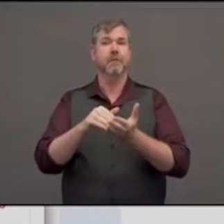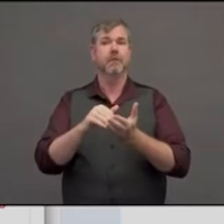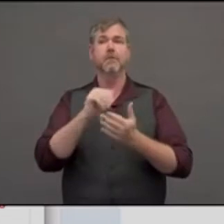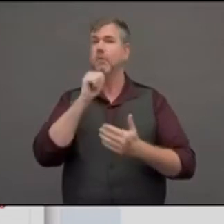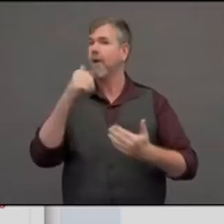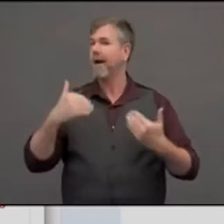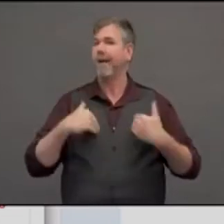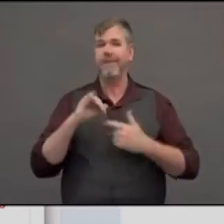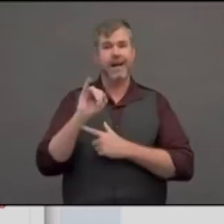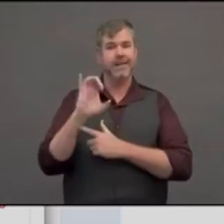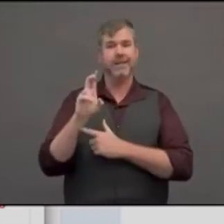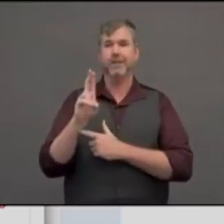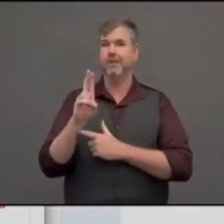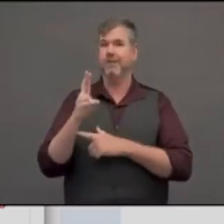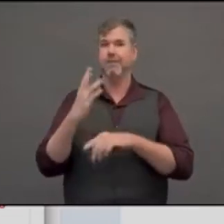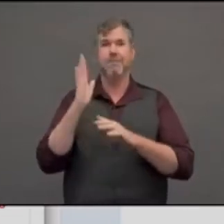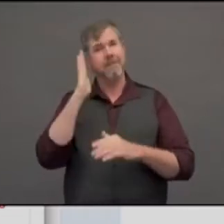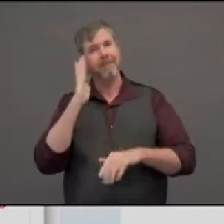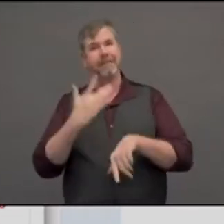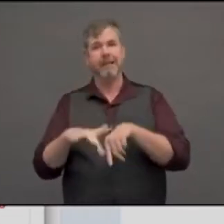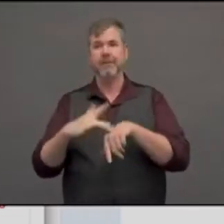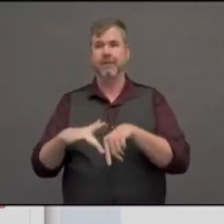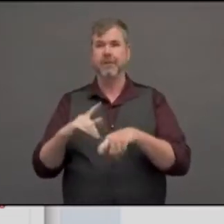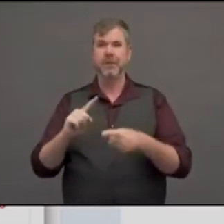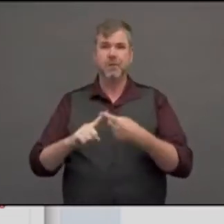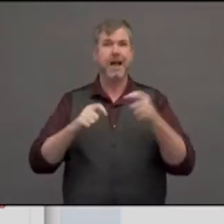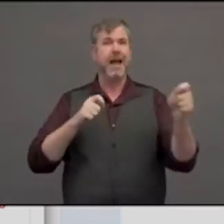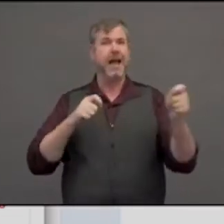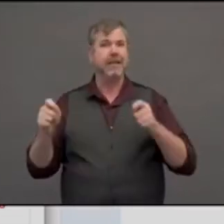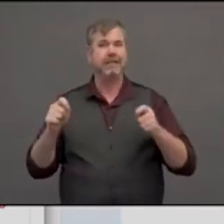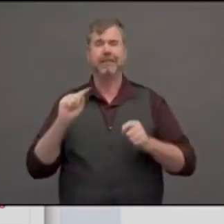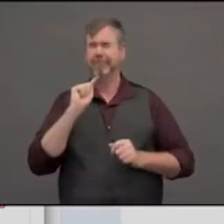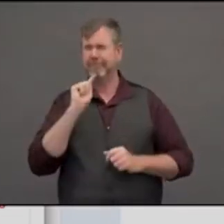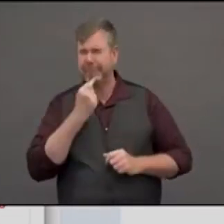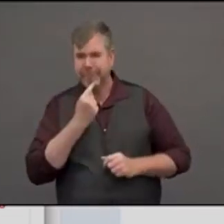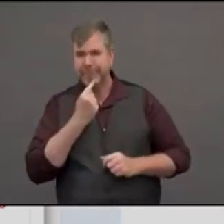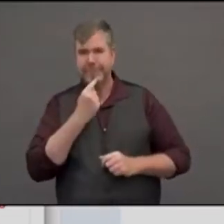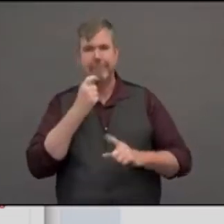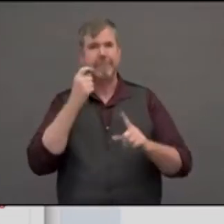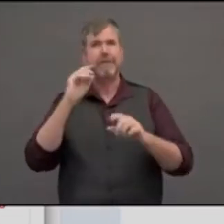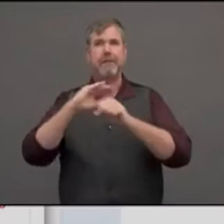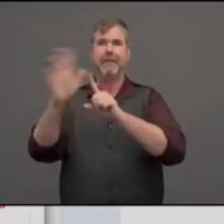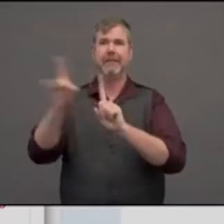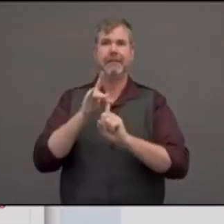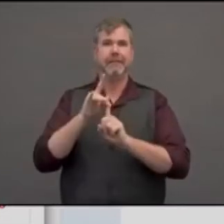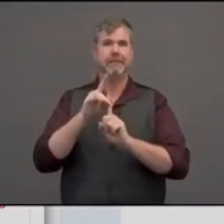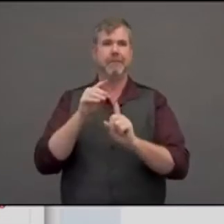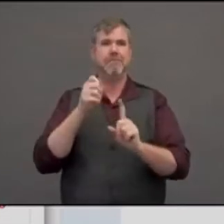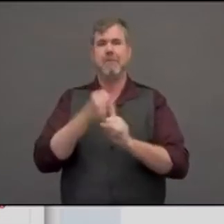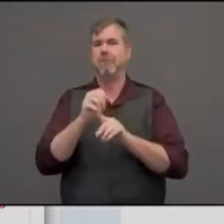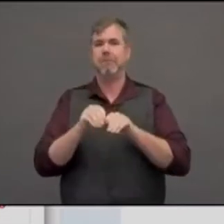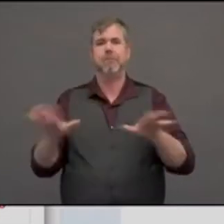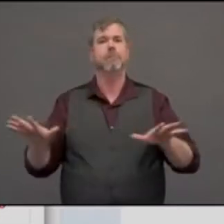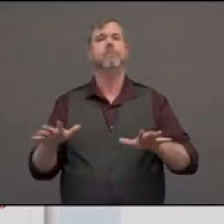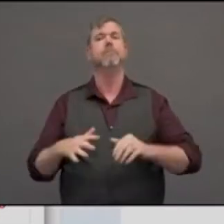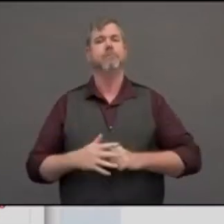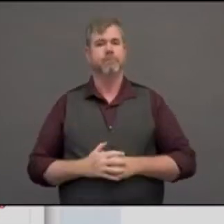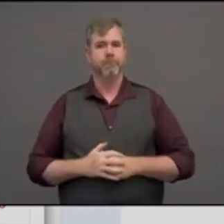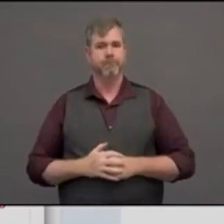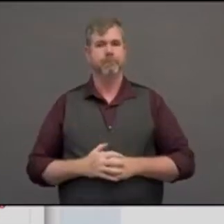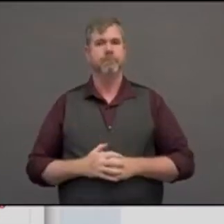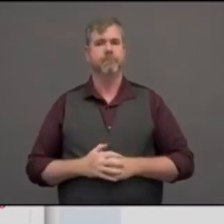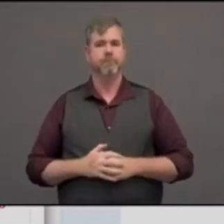very serious coronavirus cases. That's why we have such a focus on slowing the spread here in the